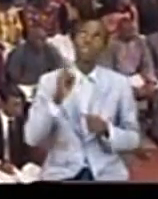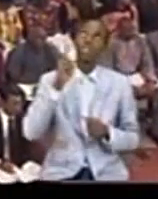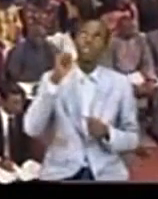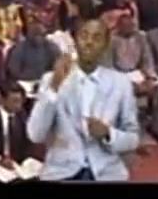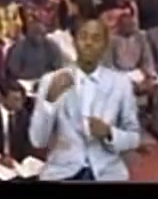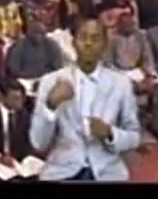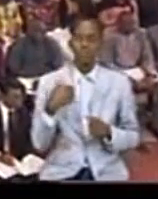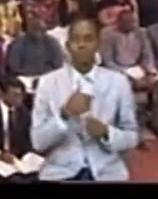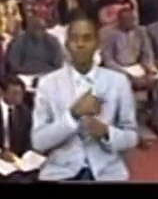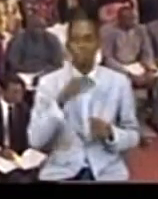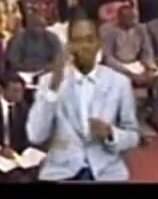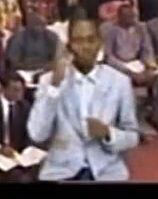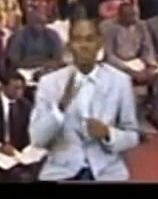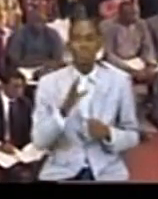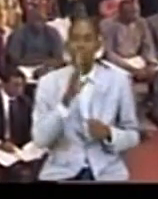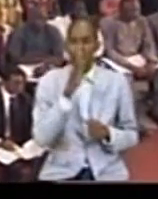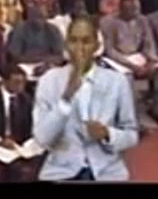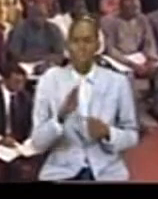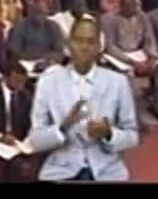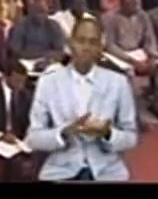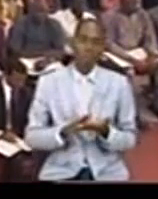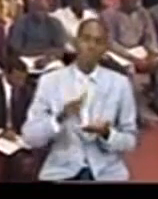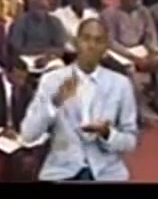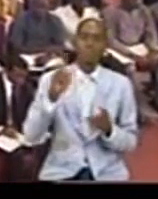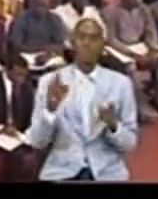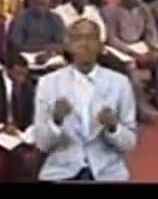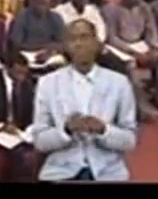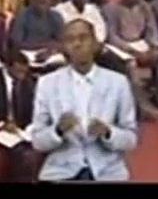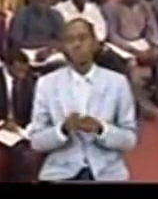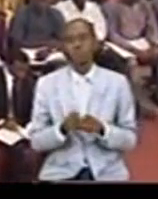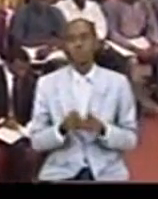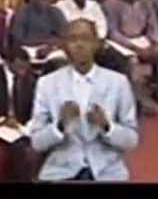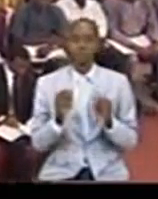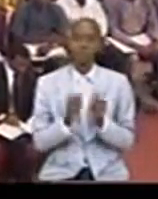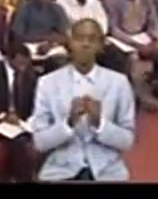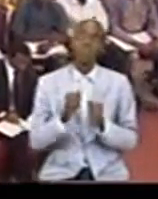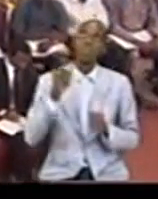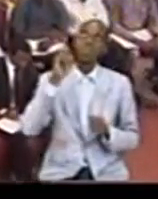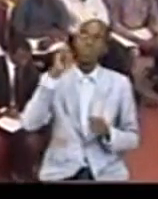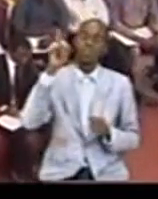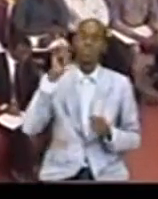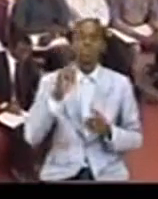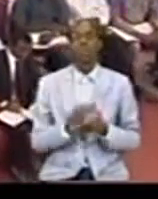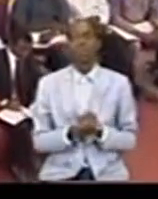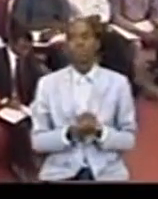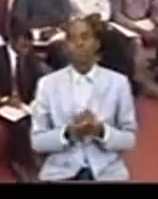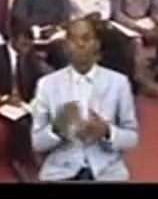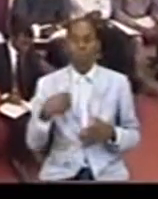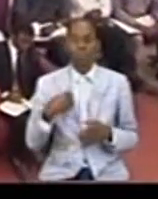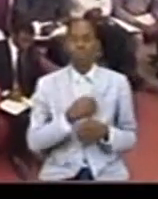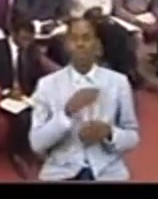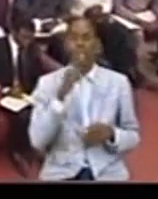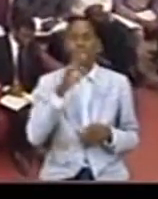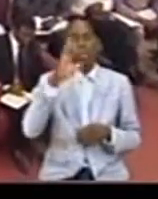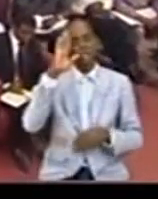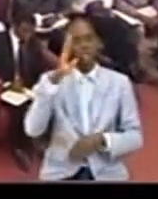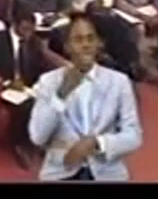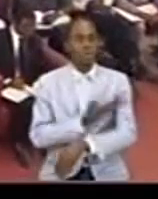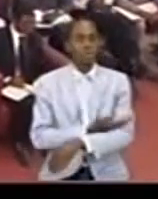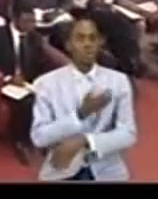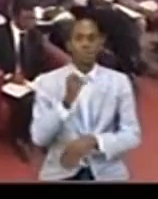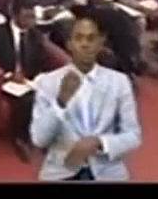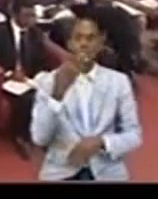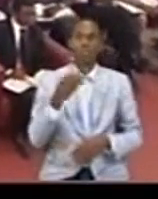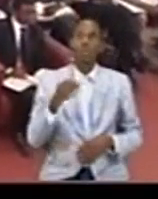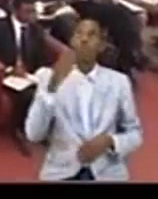shall be glorified also with him. We're sons of God. I said,